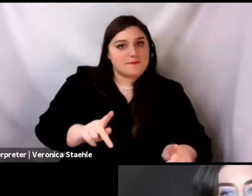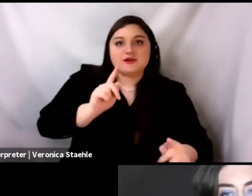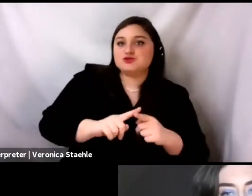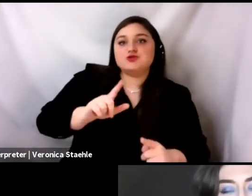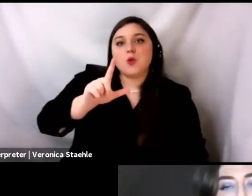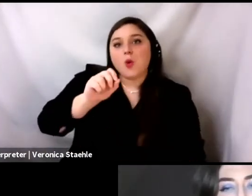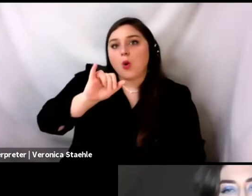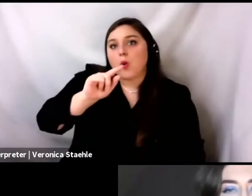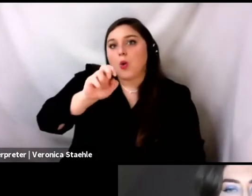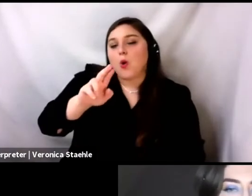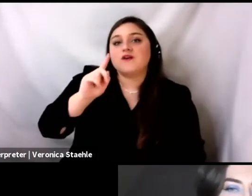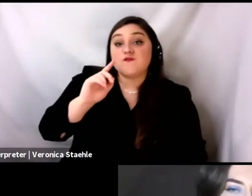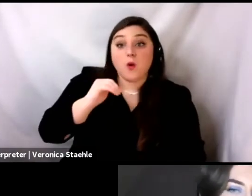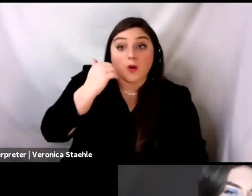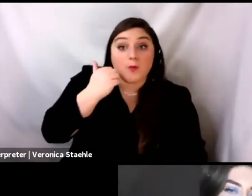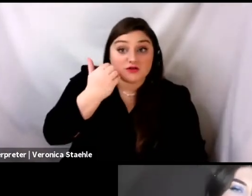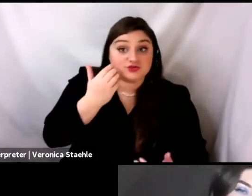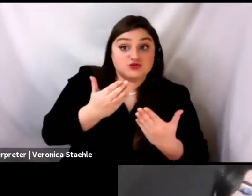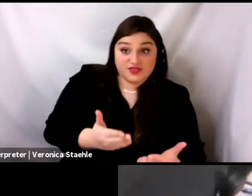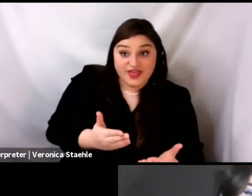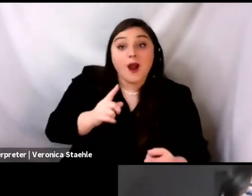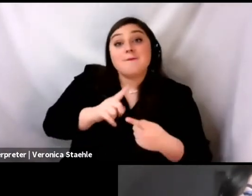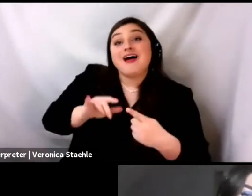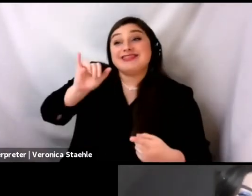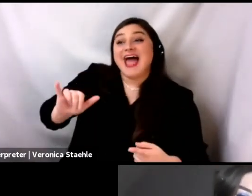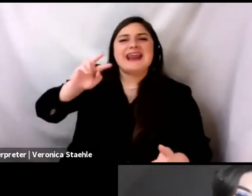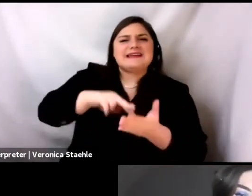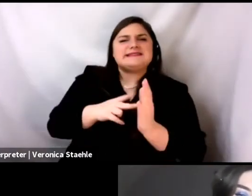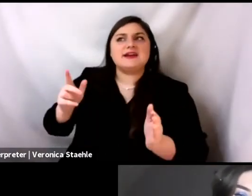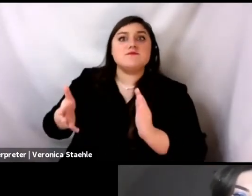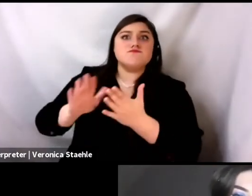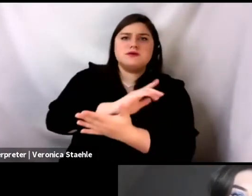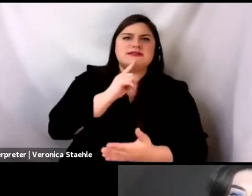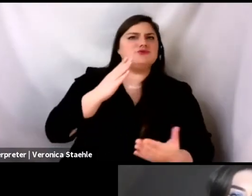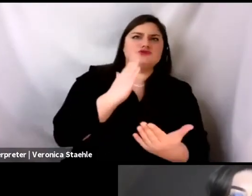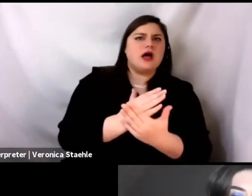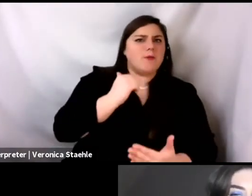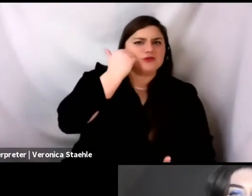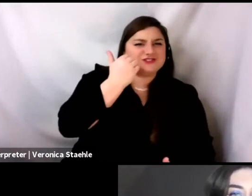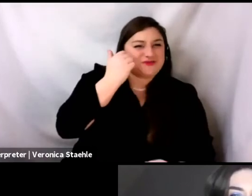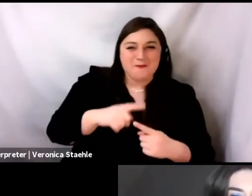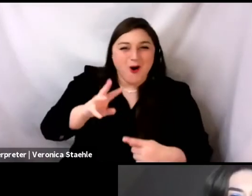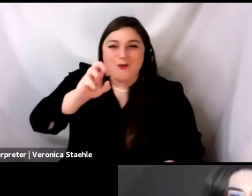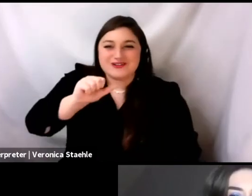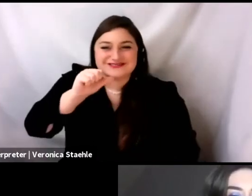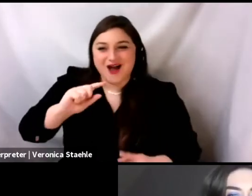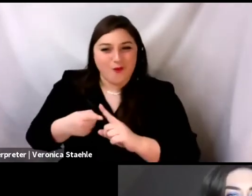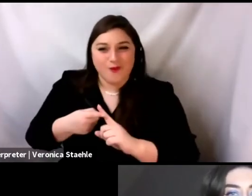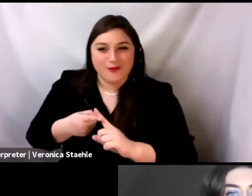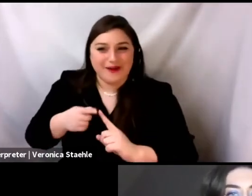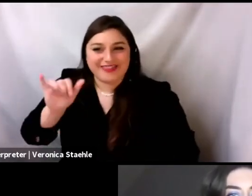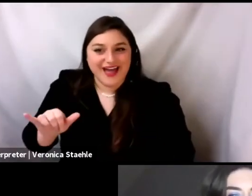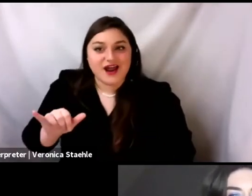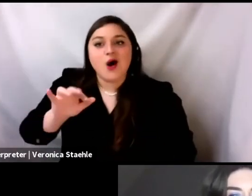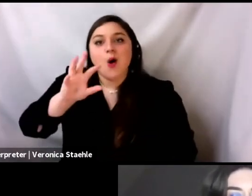prostitution. But it ended up being discriminatory and really specifically towards trans women. Specifically Black trans women.